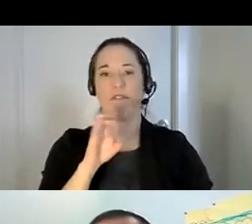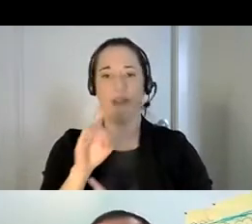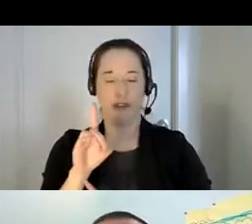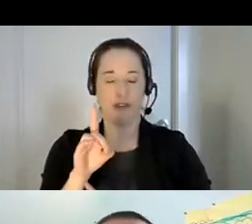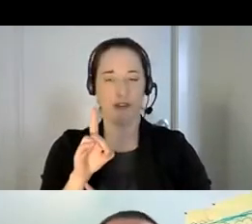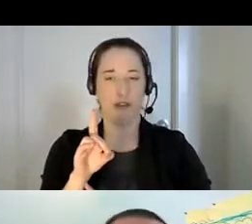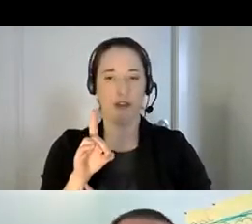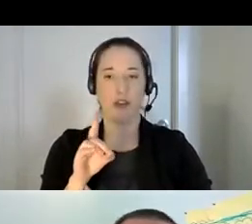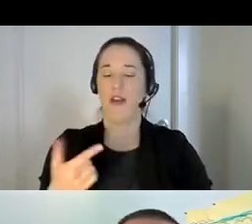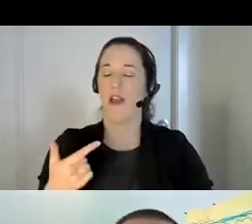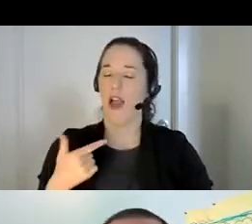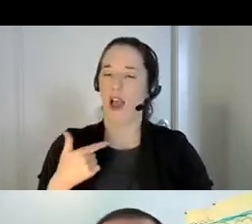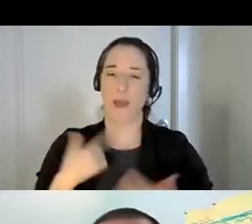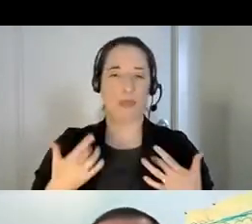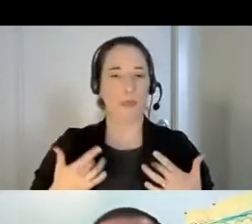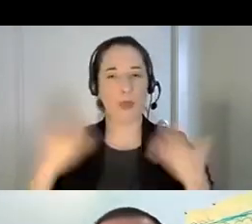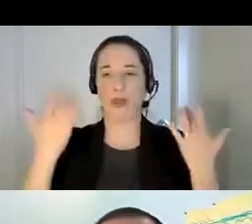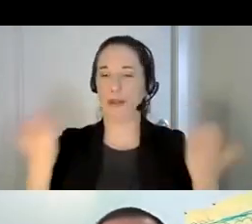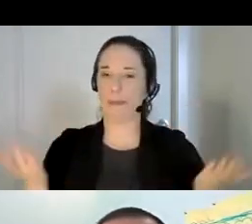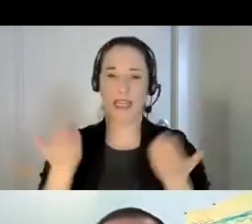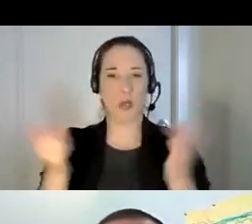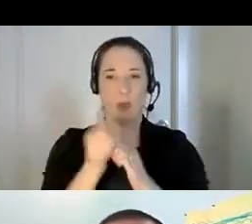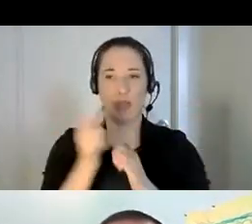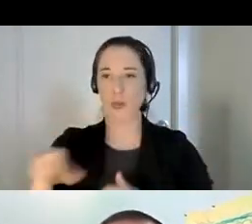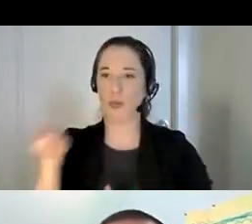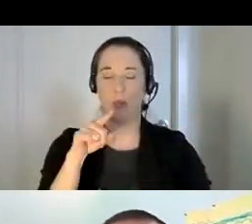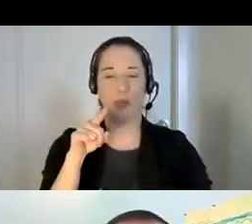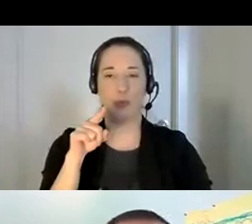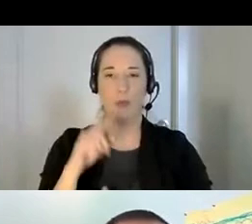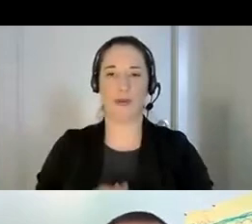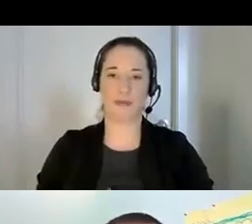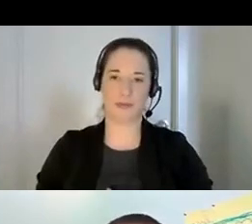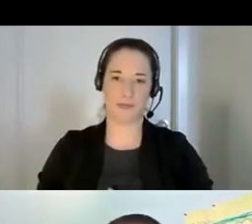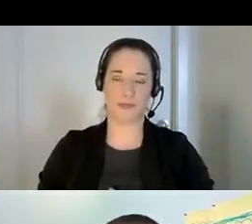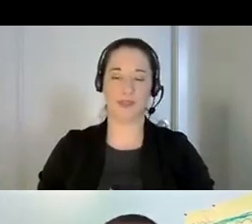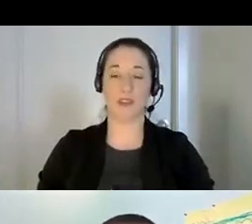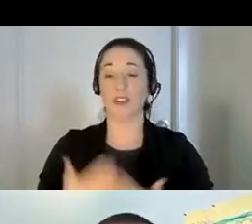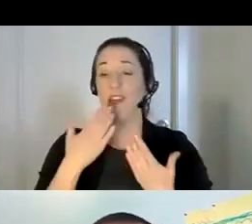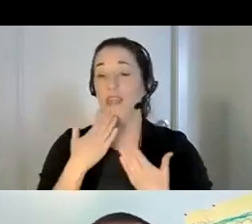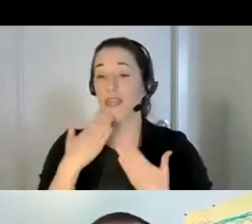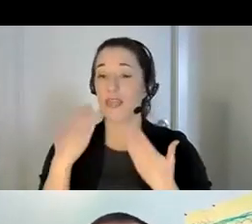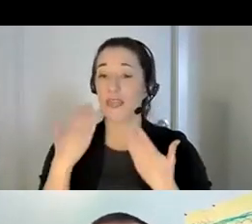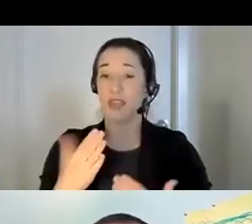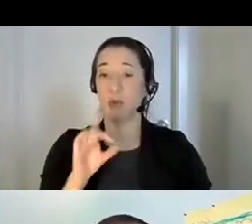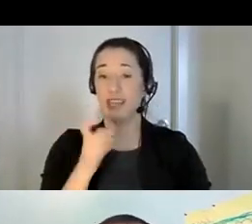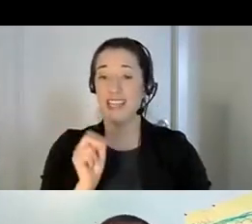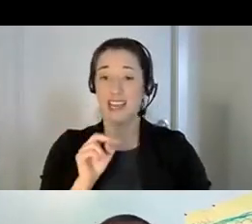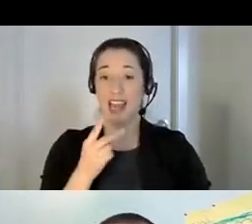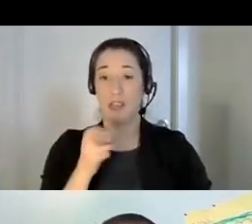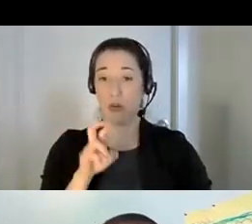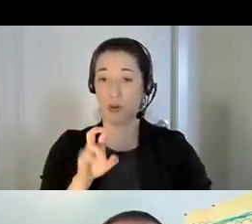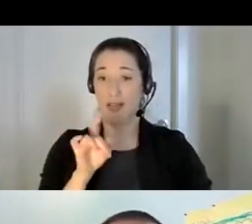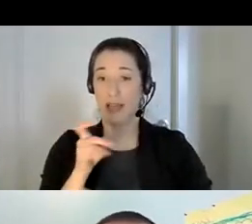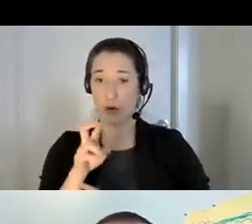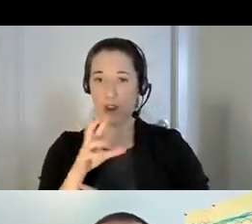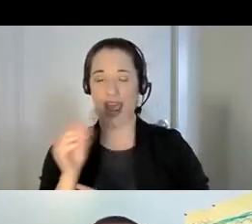I am thrilled to be here with all of you. Thank you to Dean Heather Latimer and the rest of